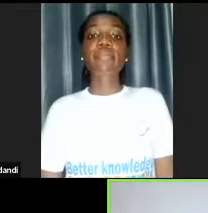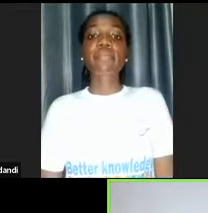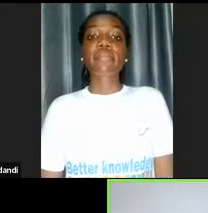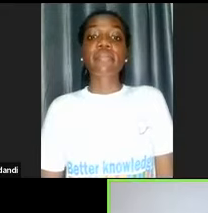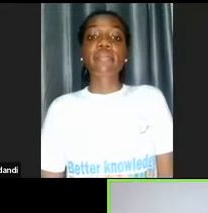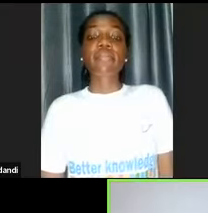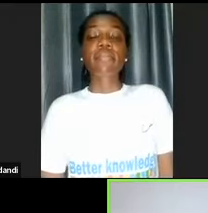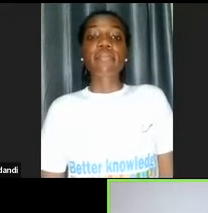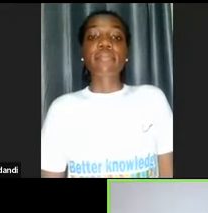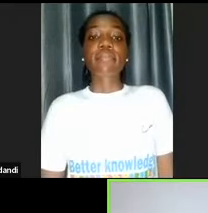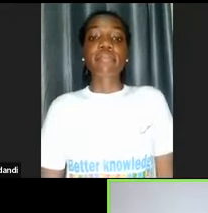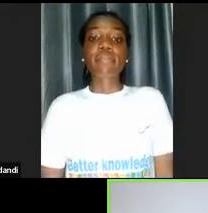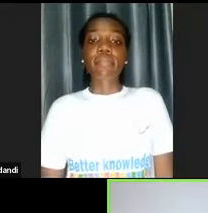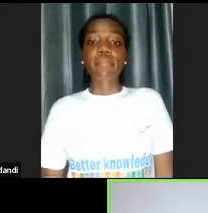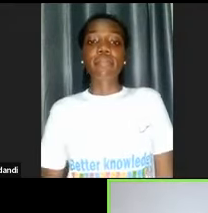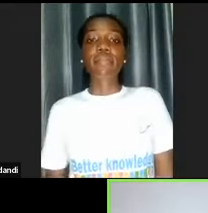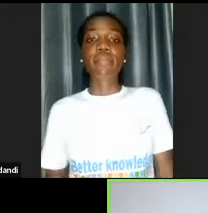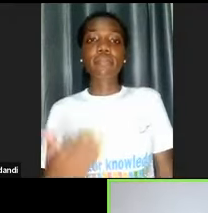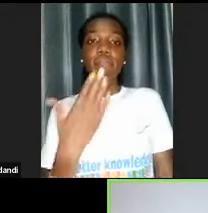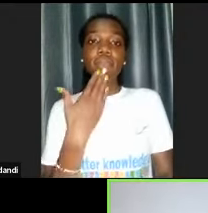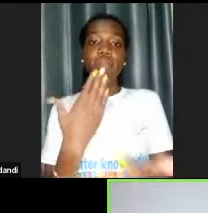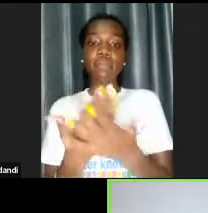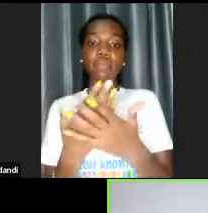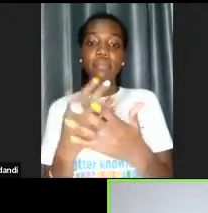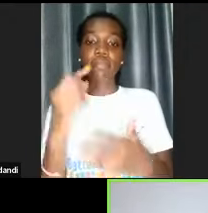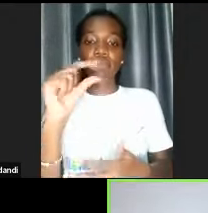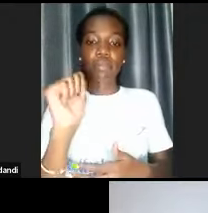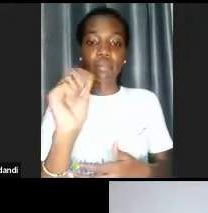insightful. Thank you, Gabriel. Indeed, you're an angel, Gabriel.